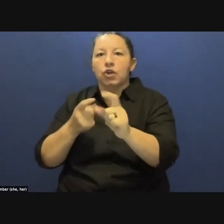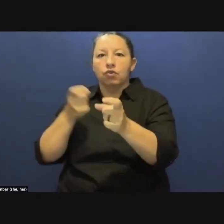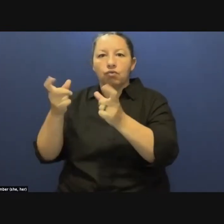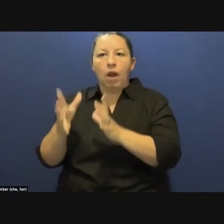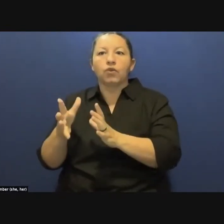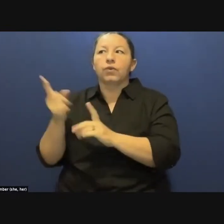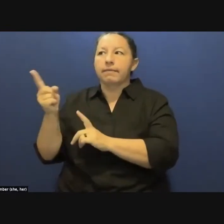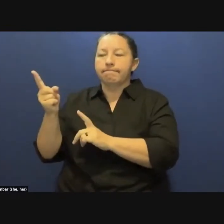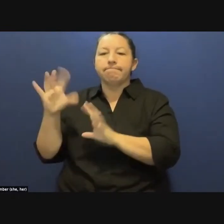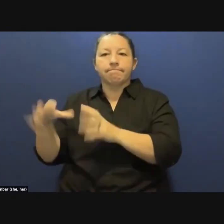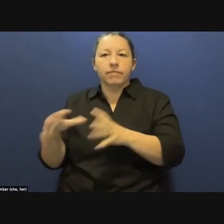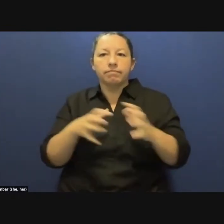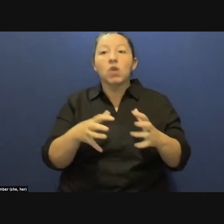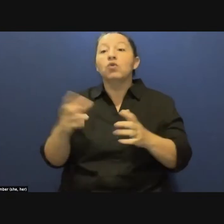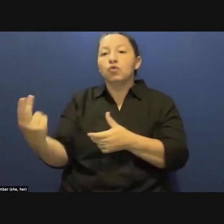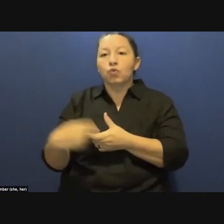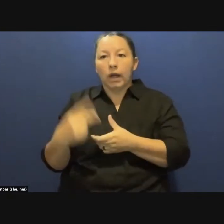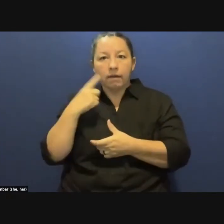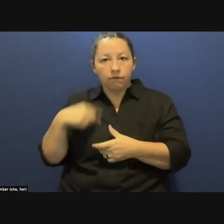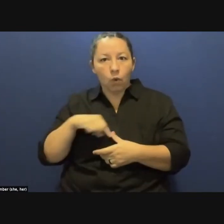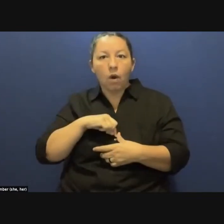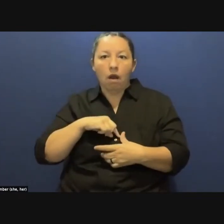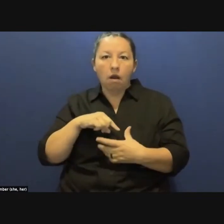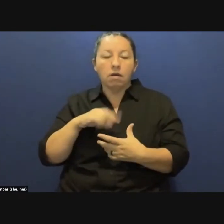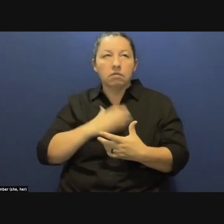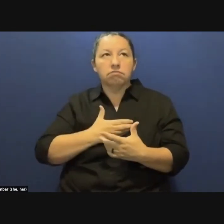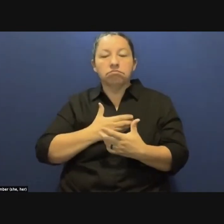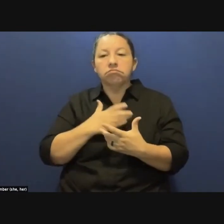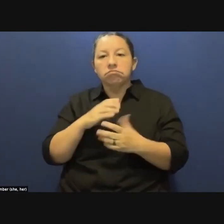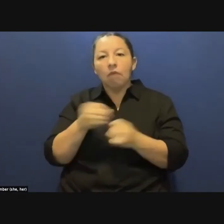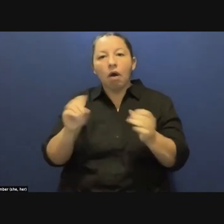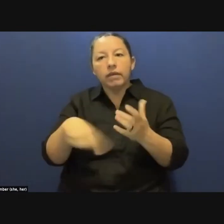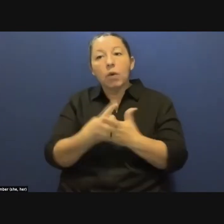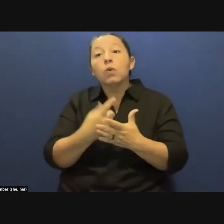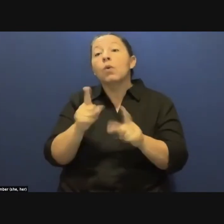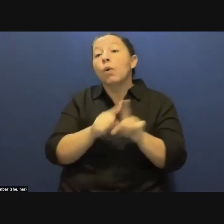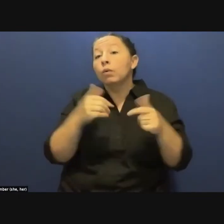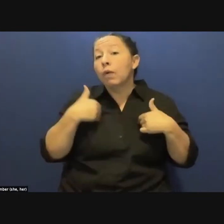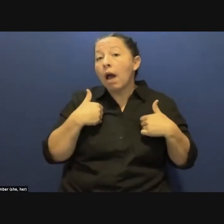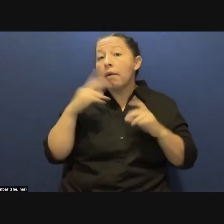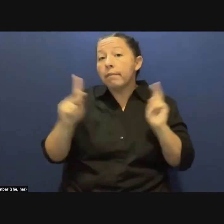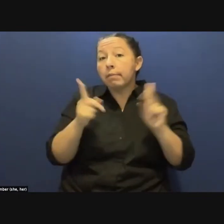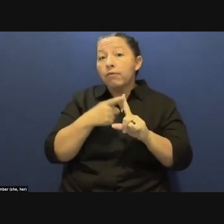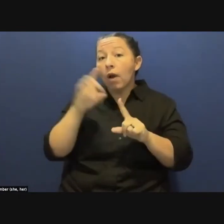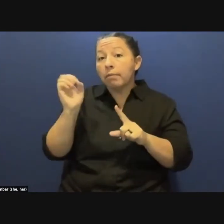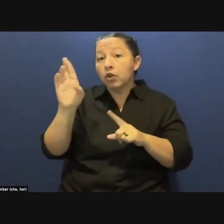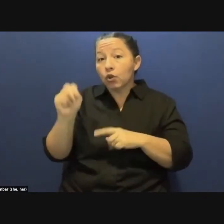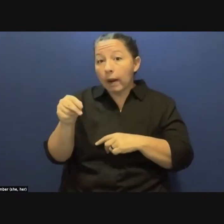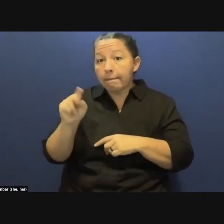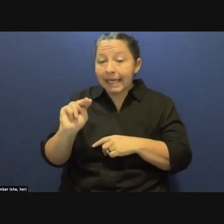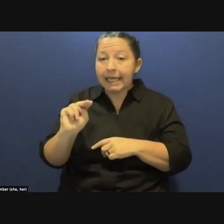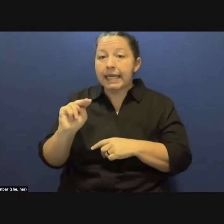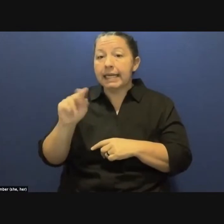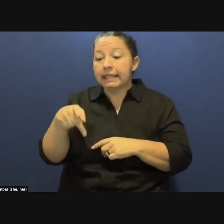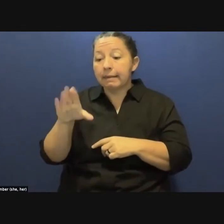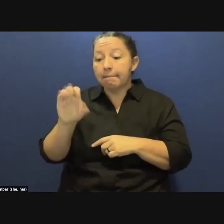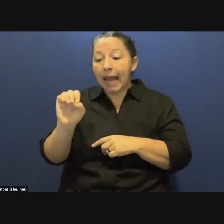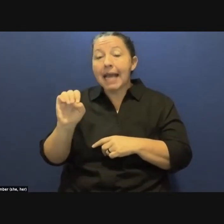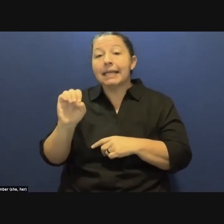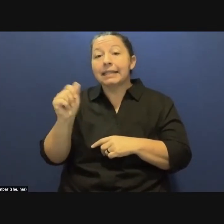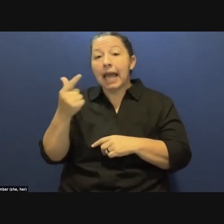office hours. We also have people from the European Space Agency, from the Lunar Surface